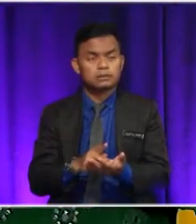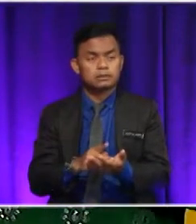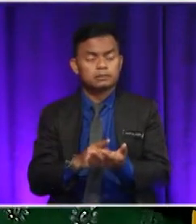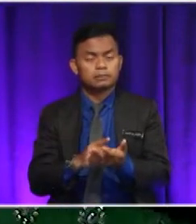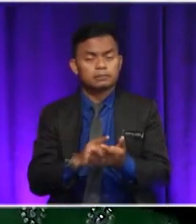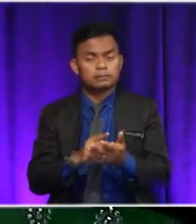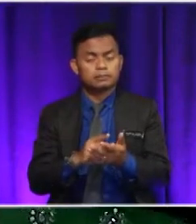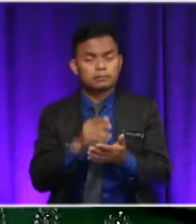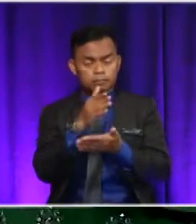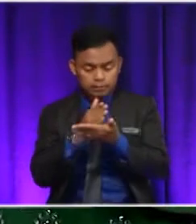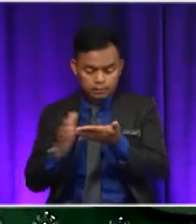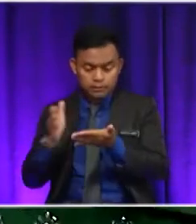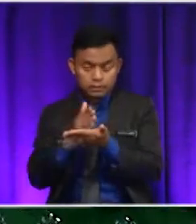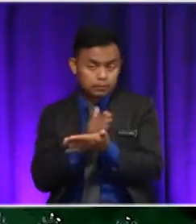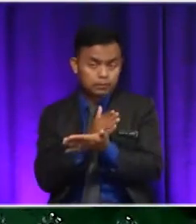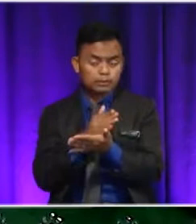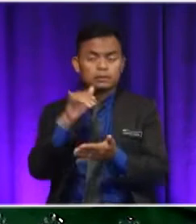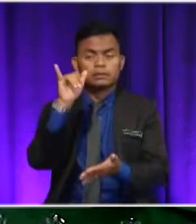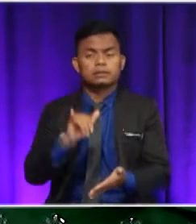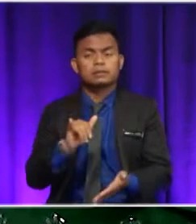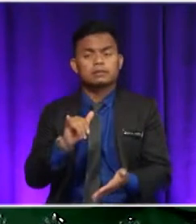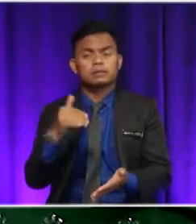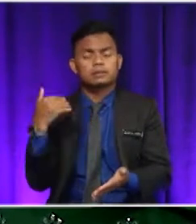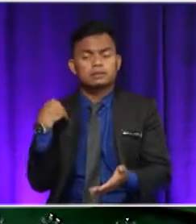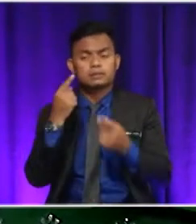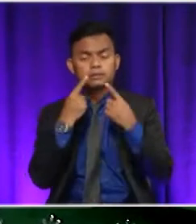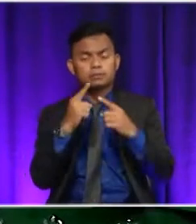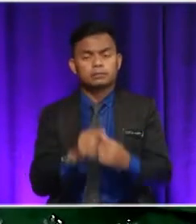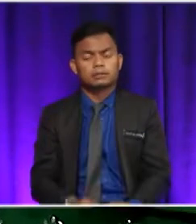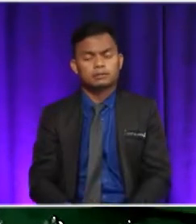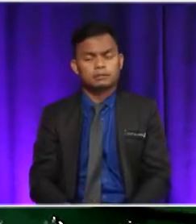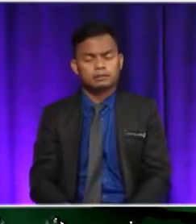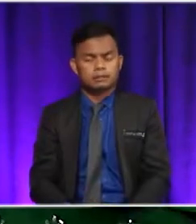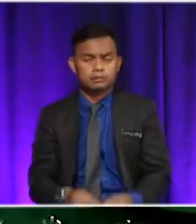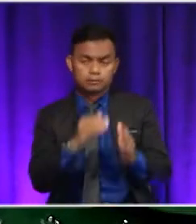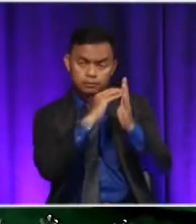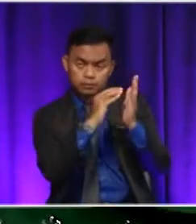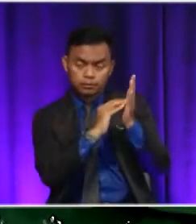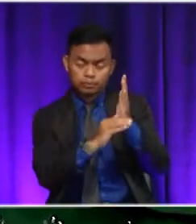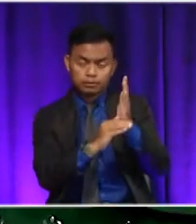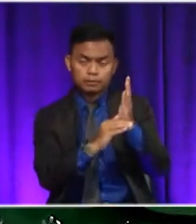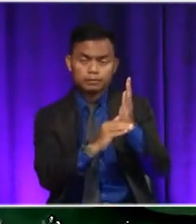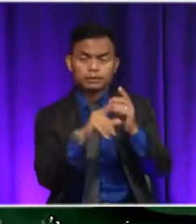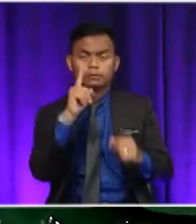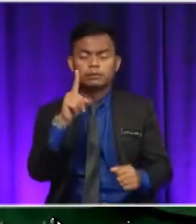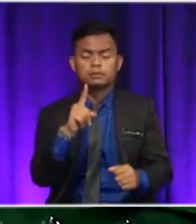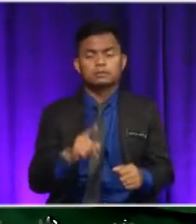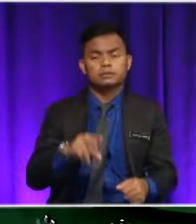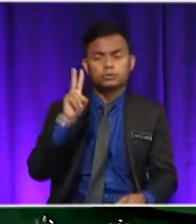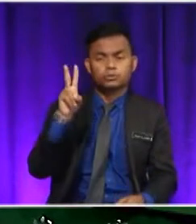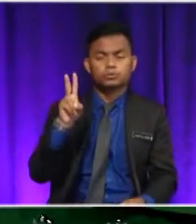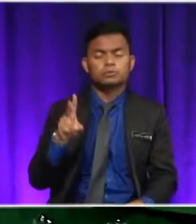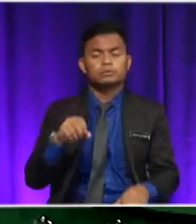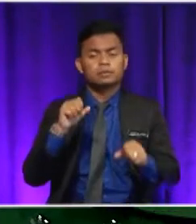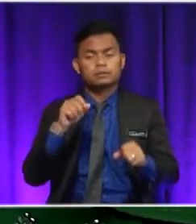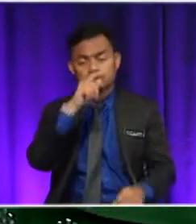the answers is found. Is it in paragraph 1? Is it in paragraph 2? So ask yourself that, and we will do